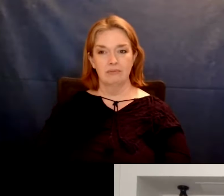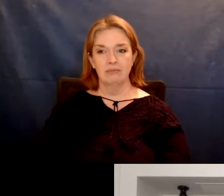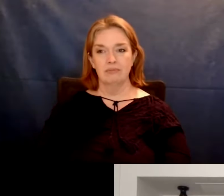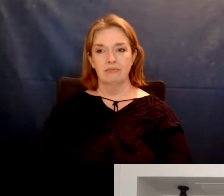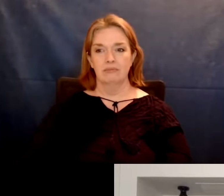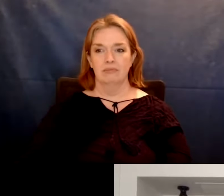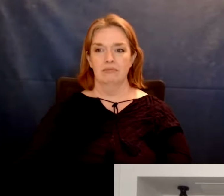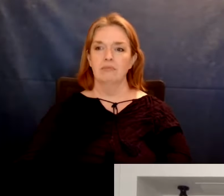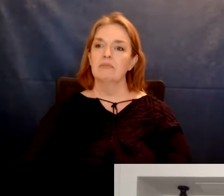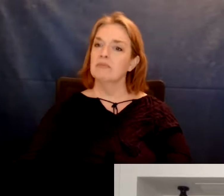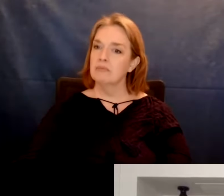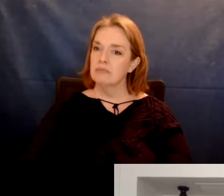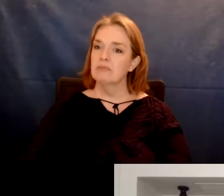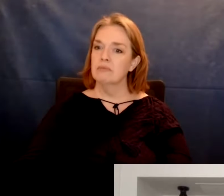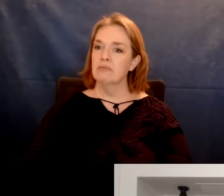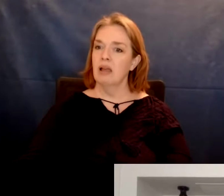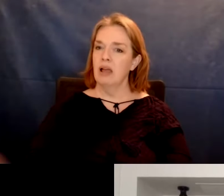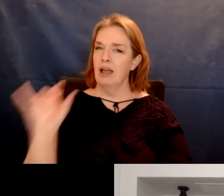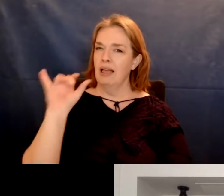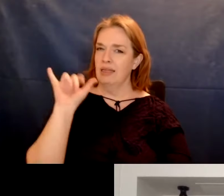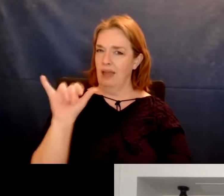That would be interesting.